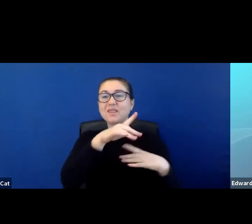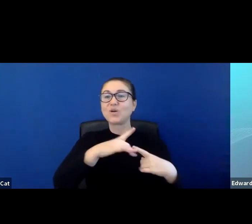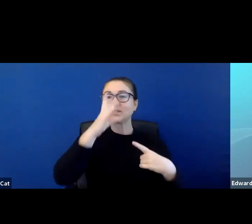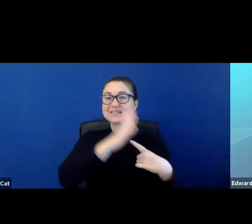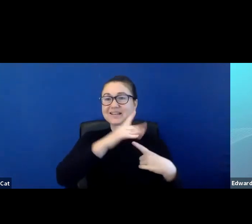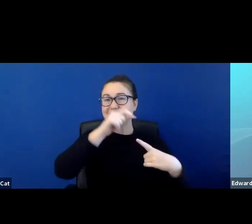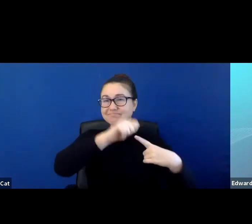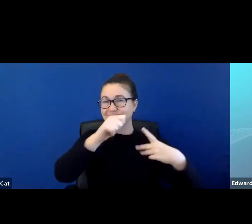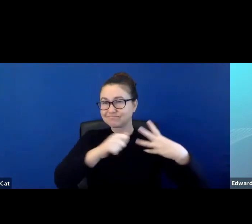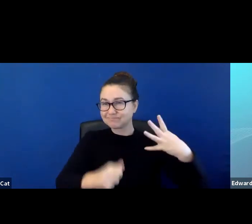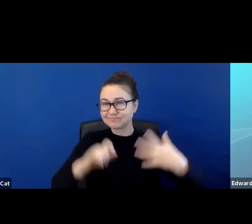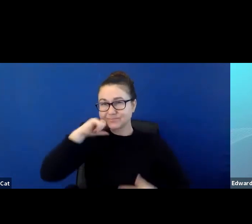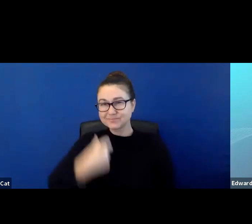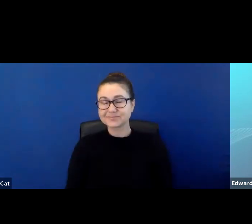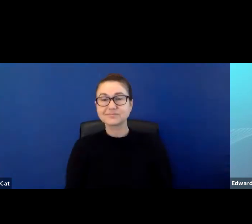elements on the slides.